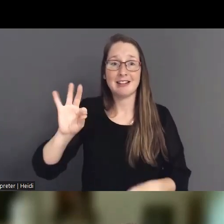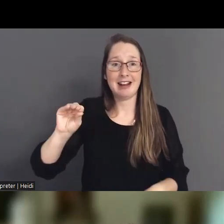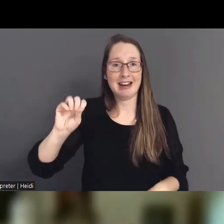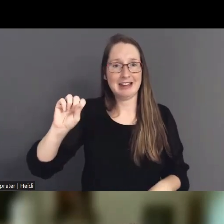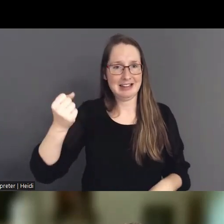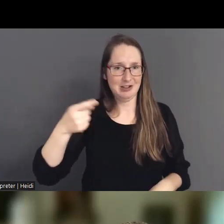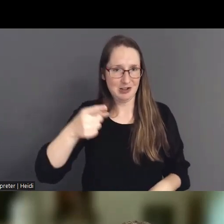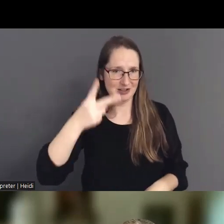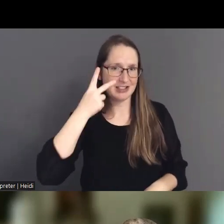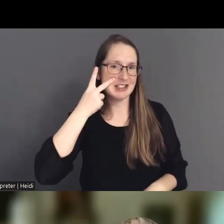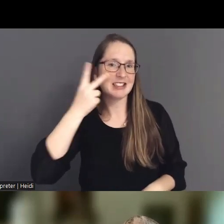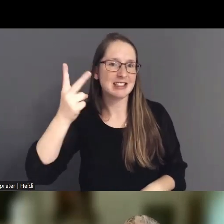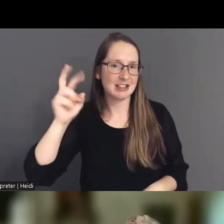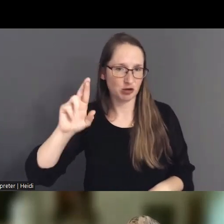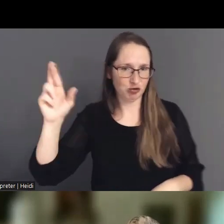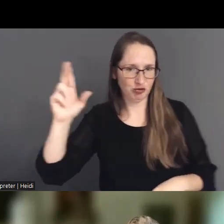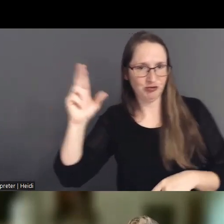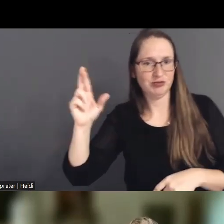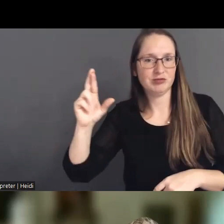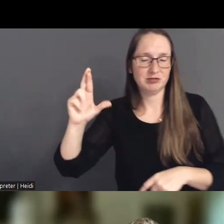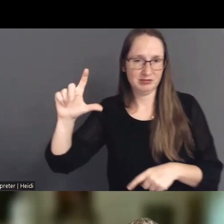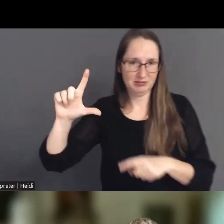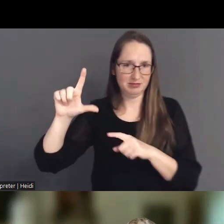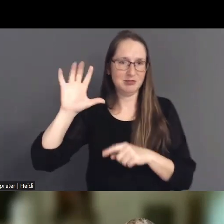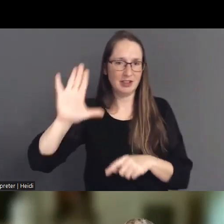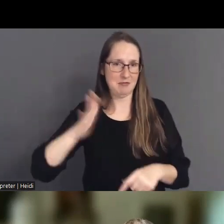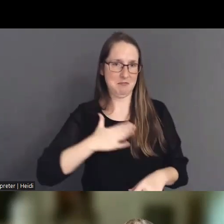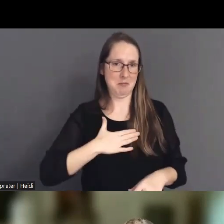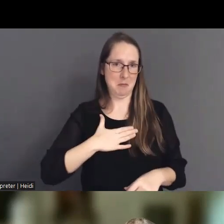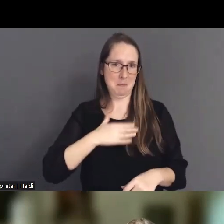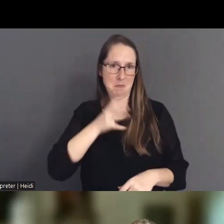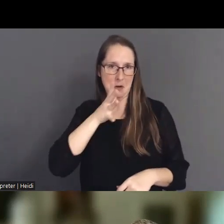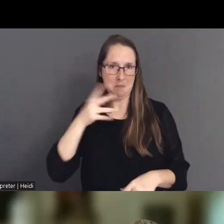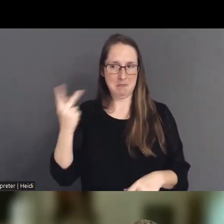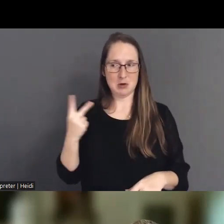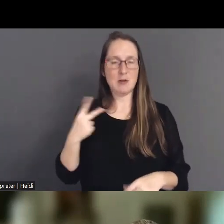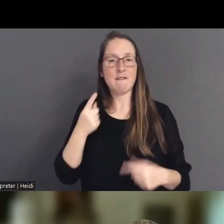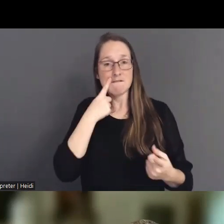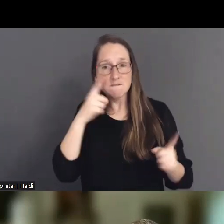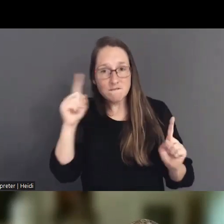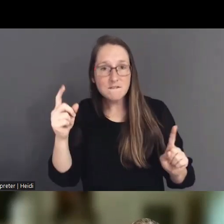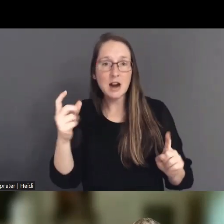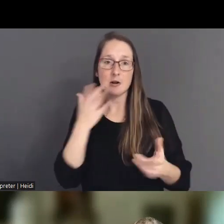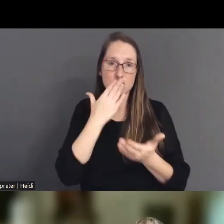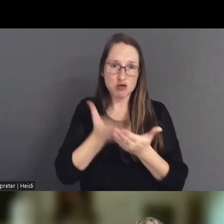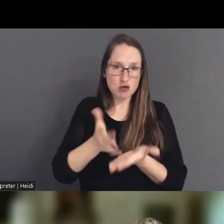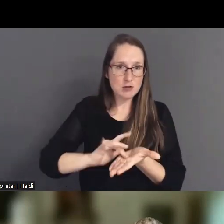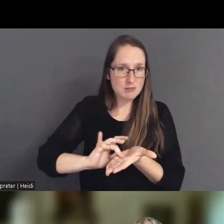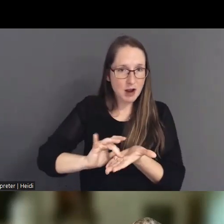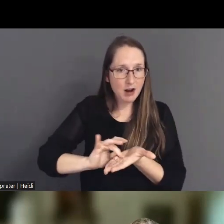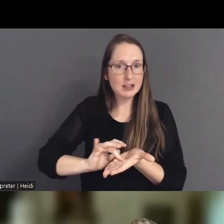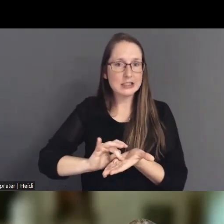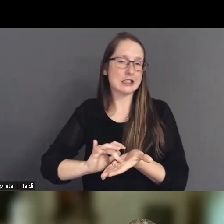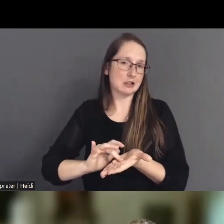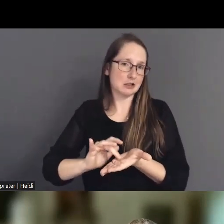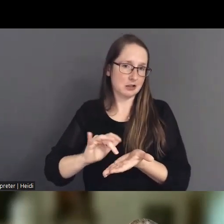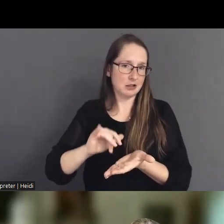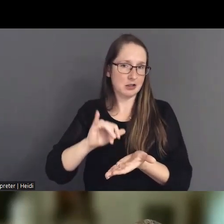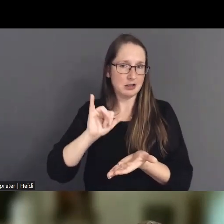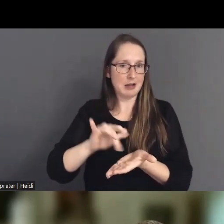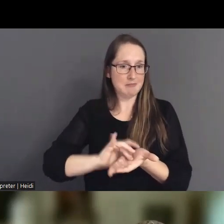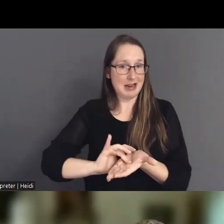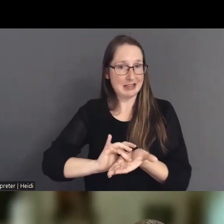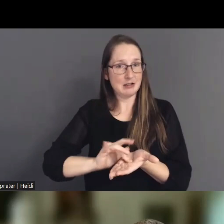can see in the upper right hand there, that's me and my mom when she finally got on good meds. That